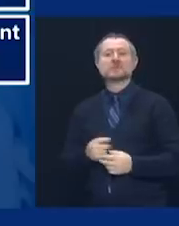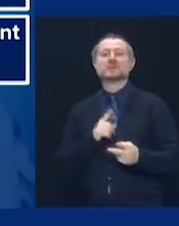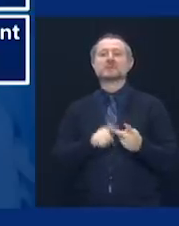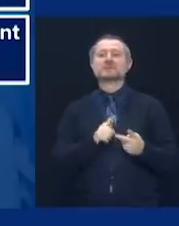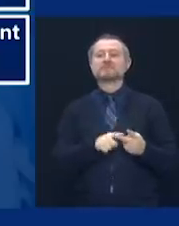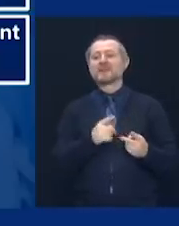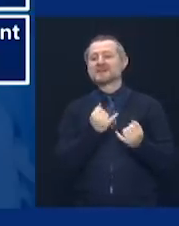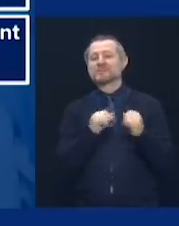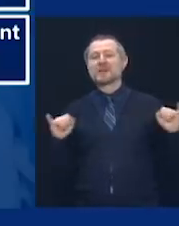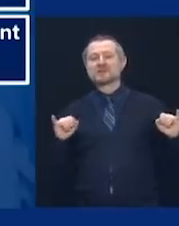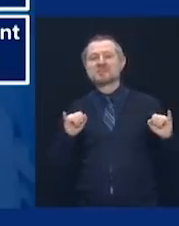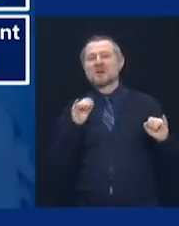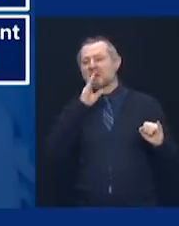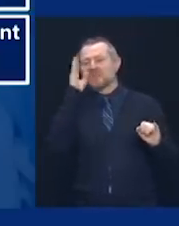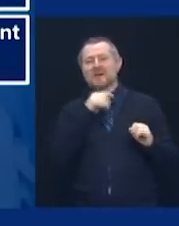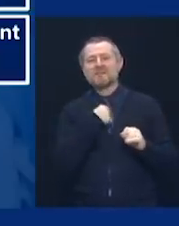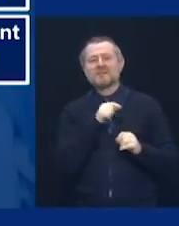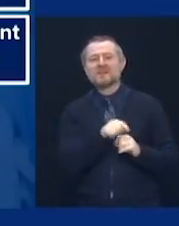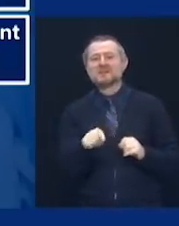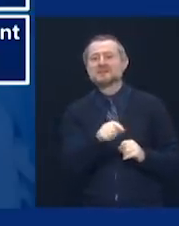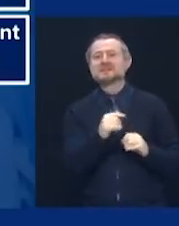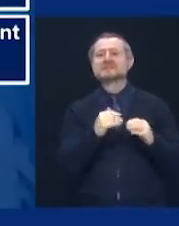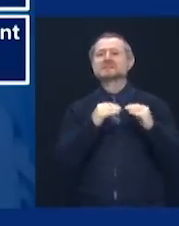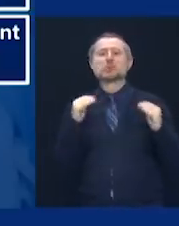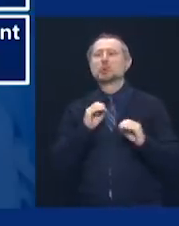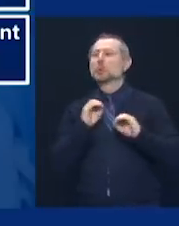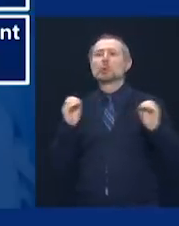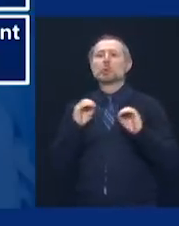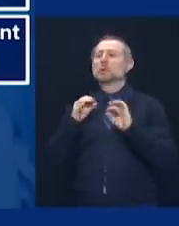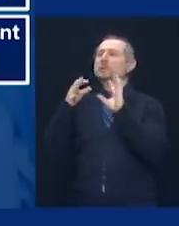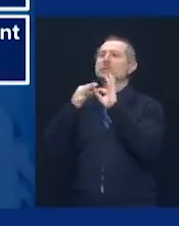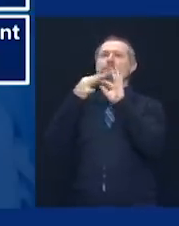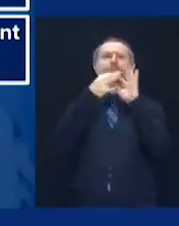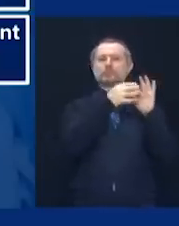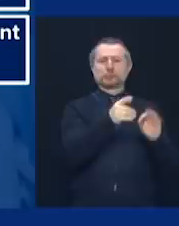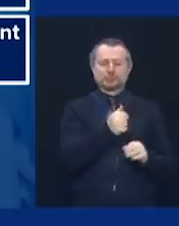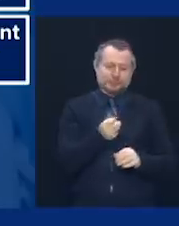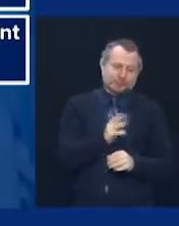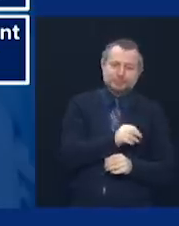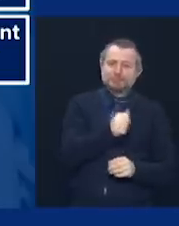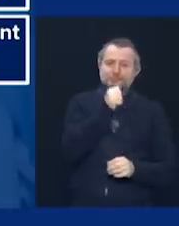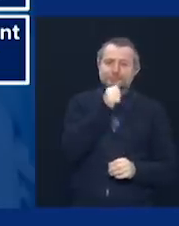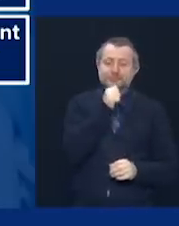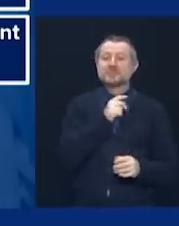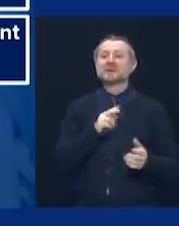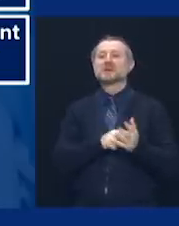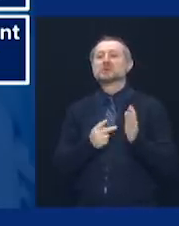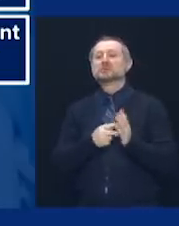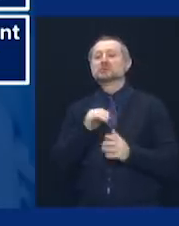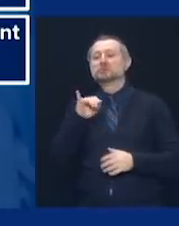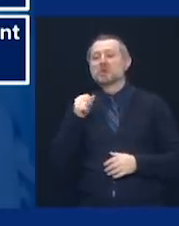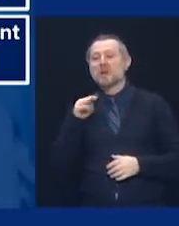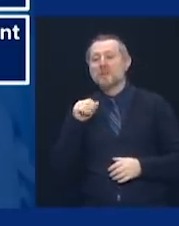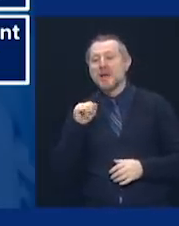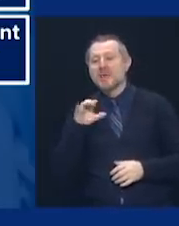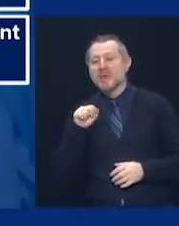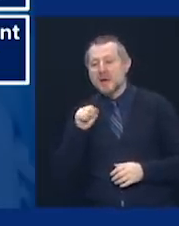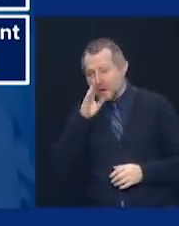hospitals that don't have a system to rely on. So Jamaica Hospital, Flushing